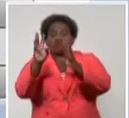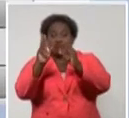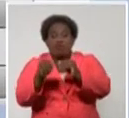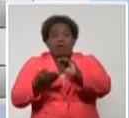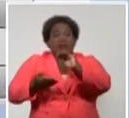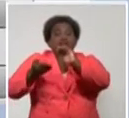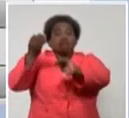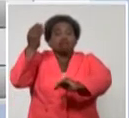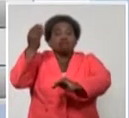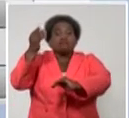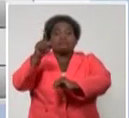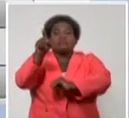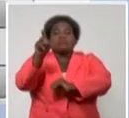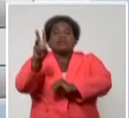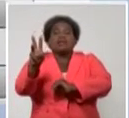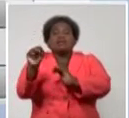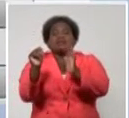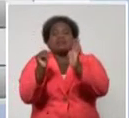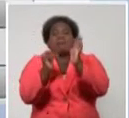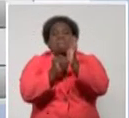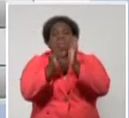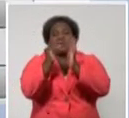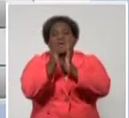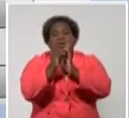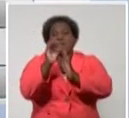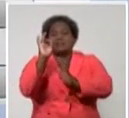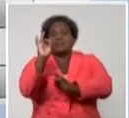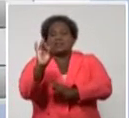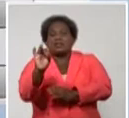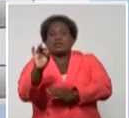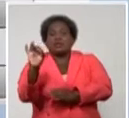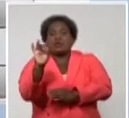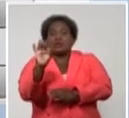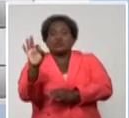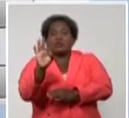5,796 people died of the virus, for a total of